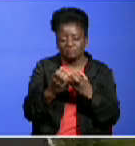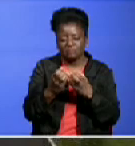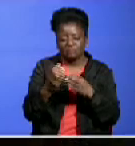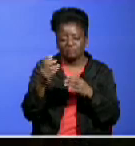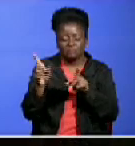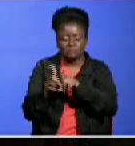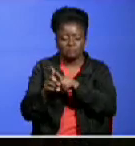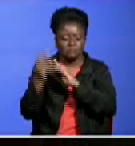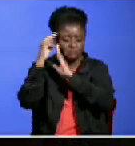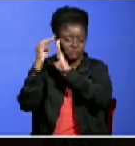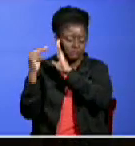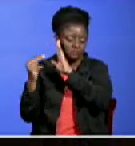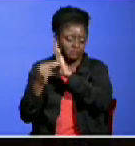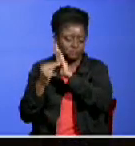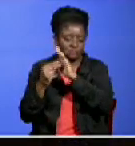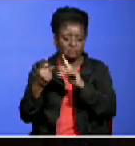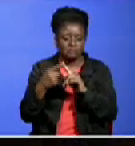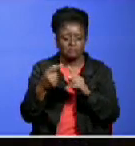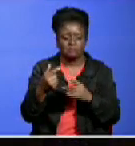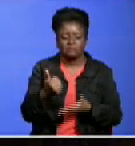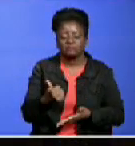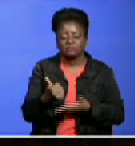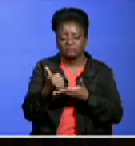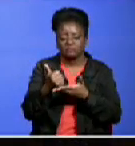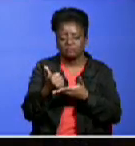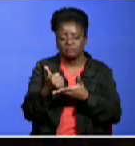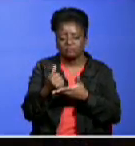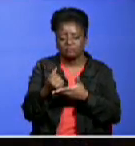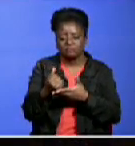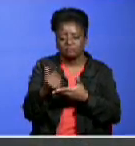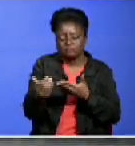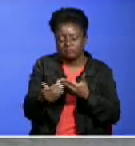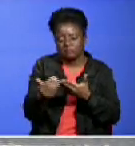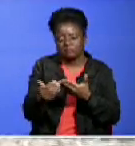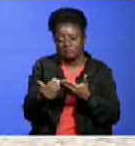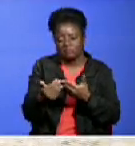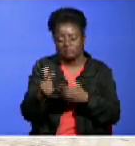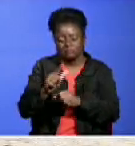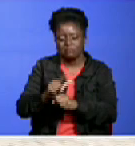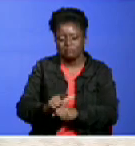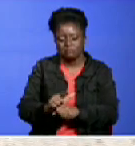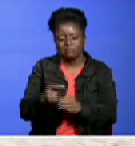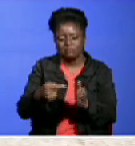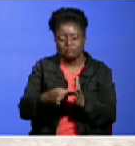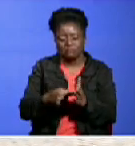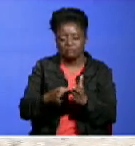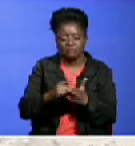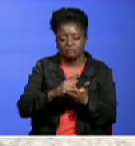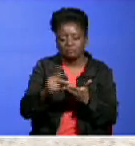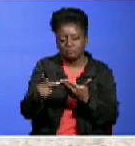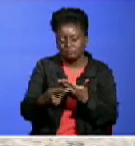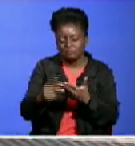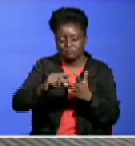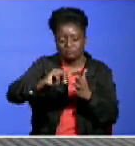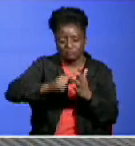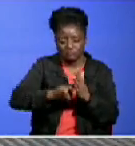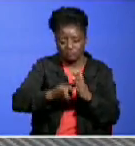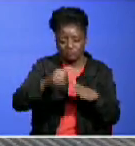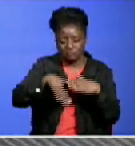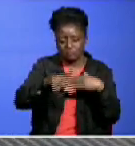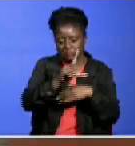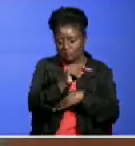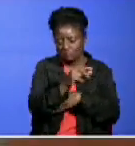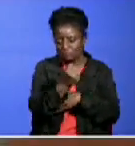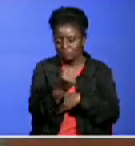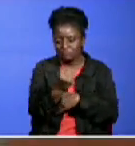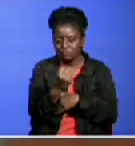its load. Hasty says the program initially started around 2011, but with the company's recent generation challenges, it has been